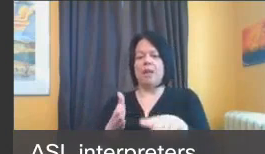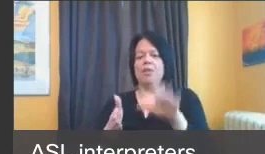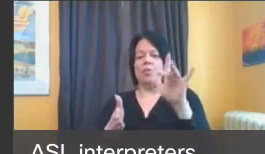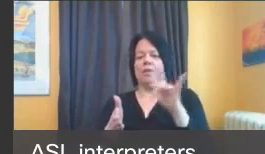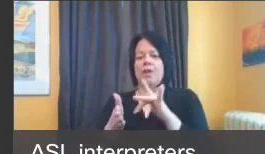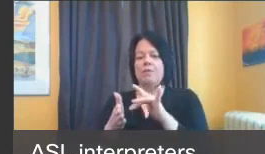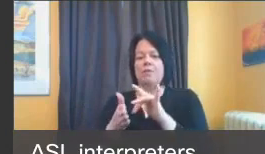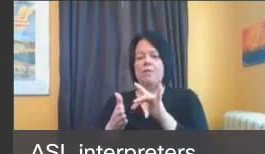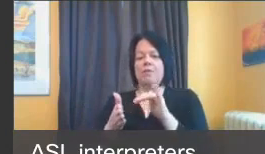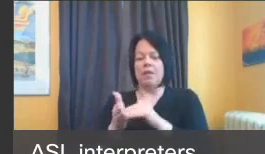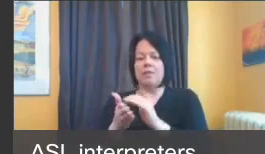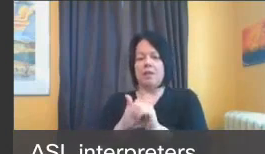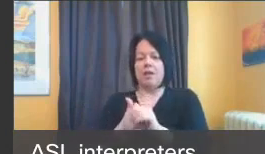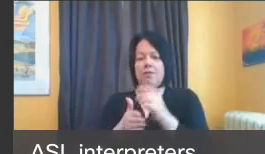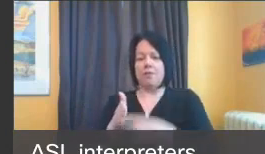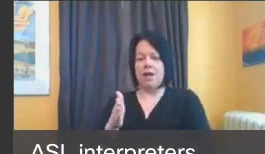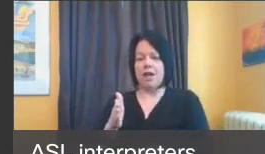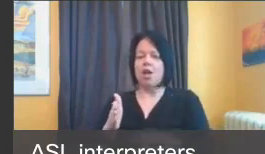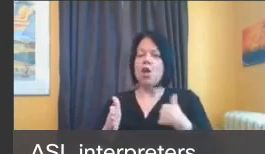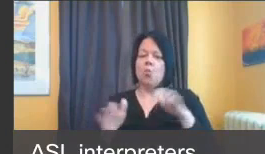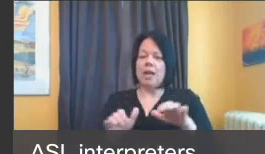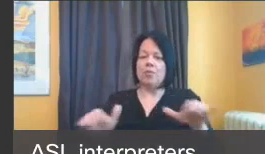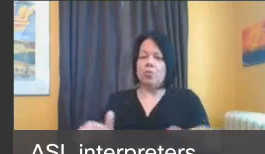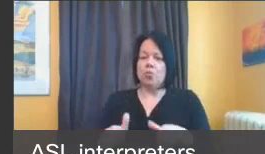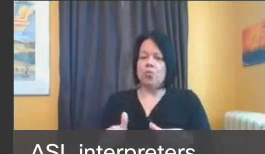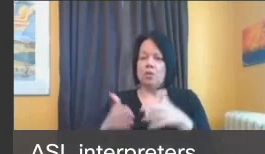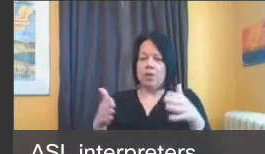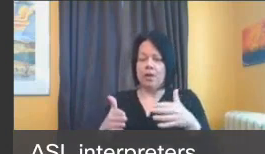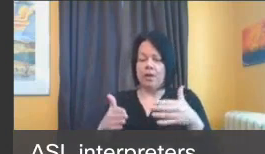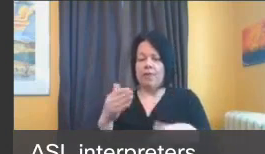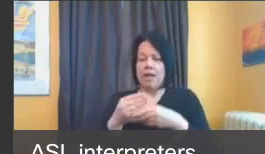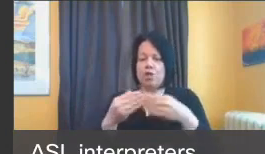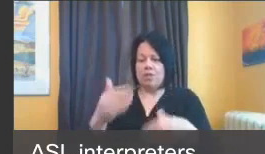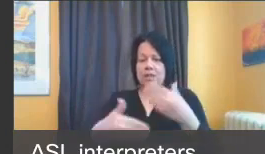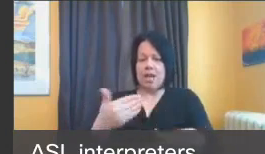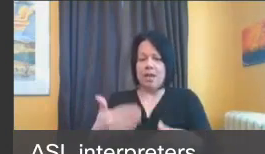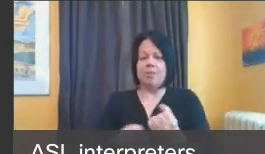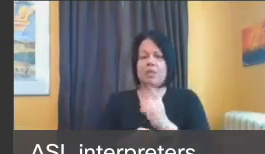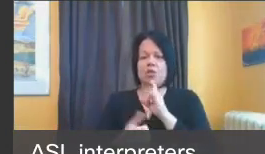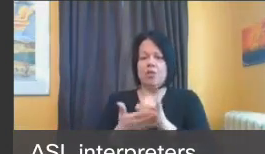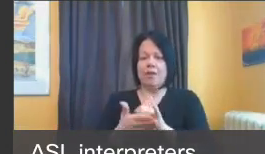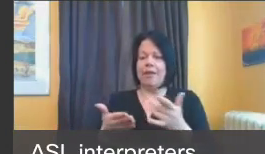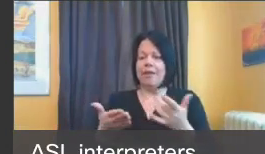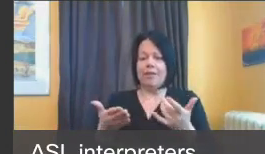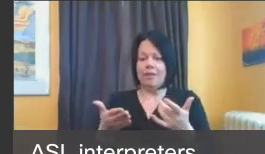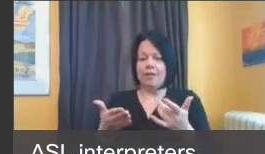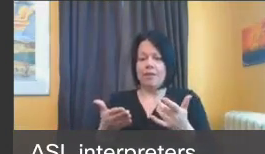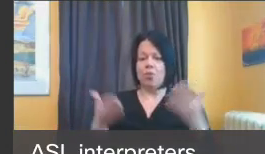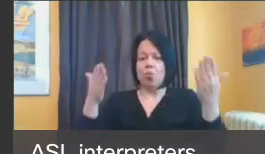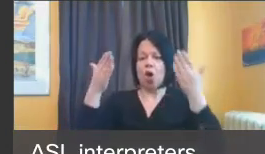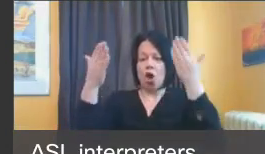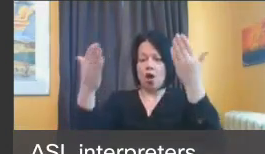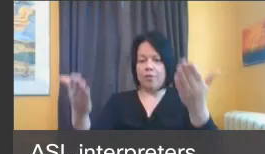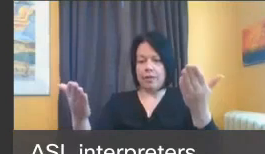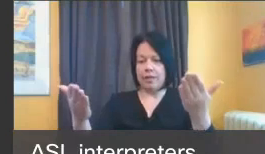a lot of extra steps because of the way that the law was written, just to make sure, you know, that just to make sure that we're offering